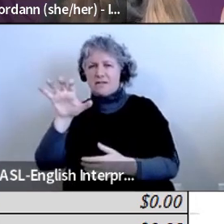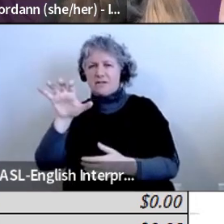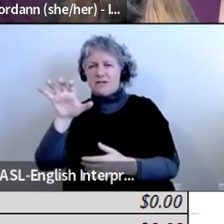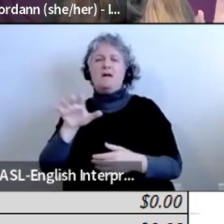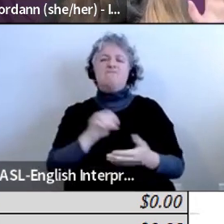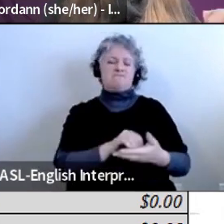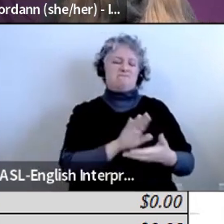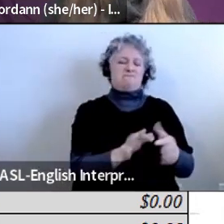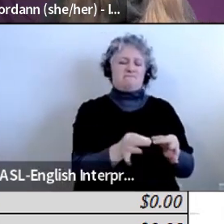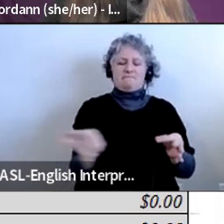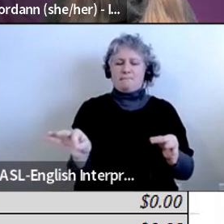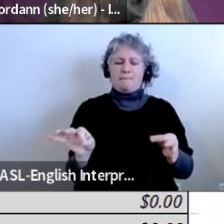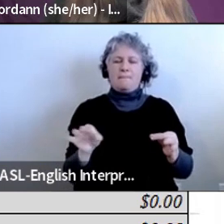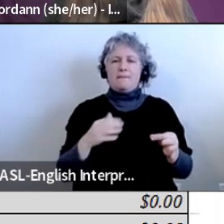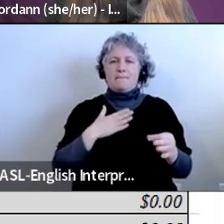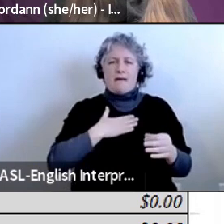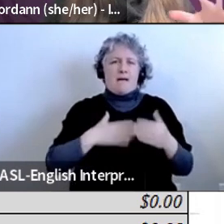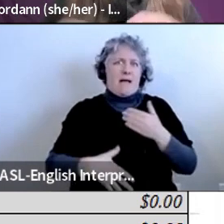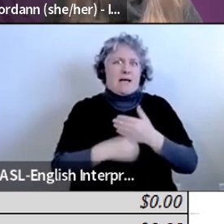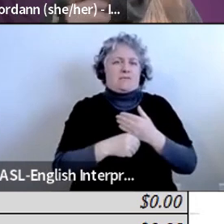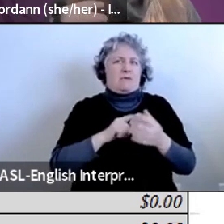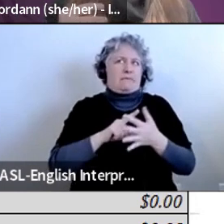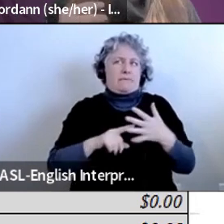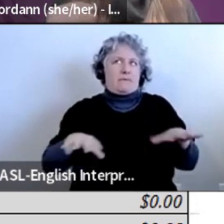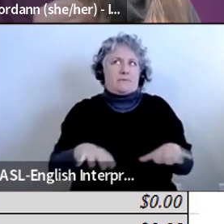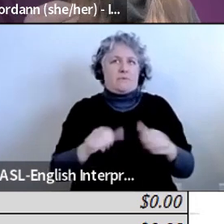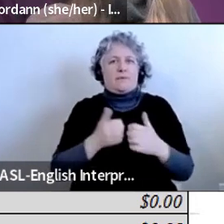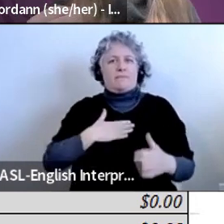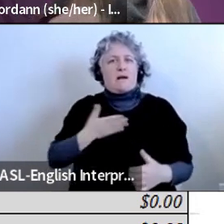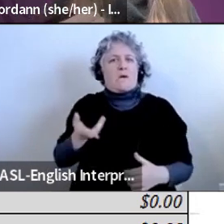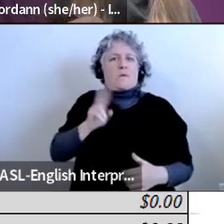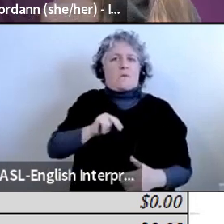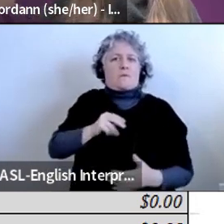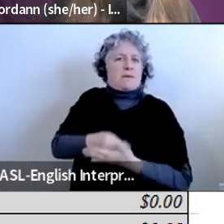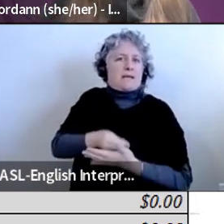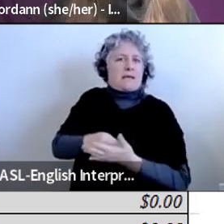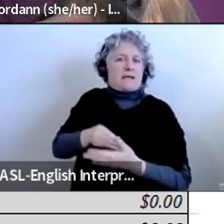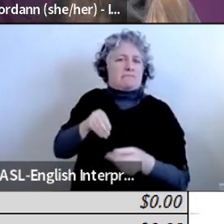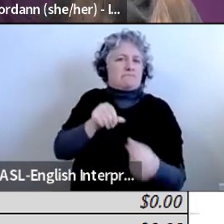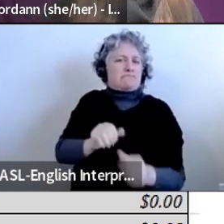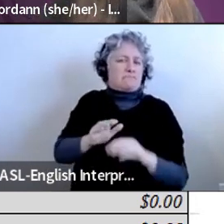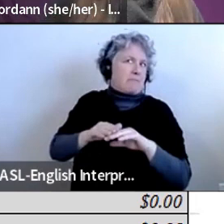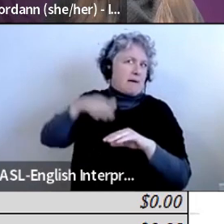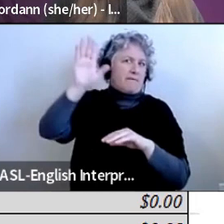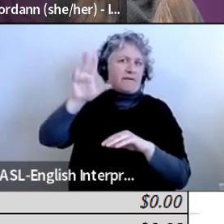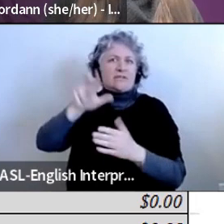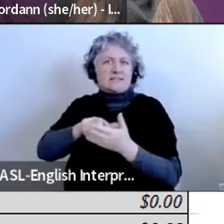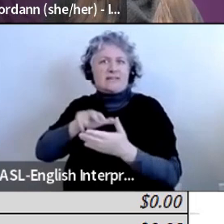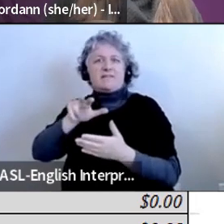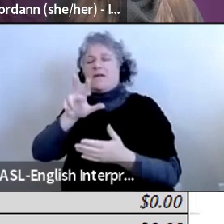saying, these are the extra things that I'll do with my own funds above and beyond the